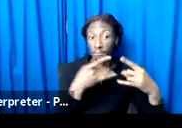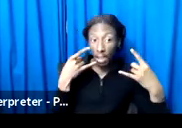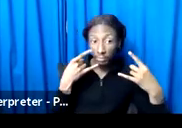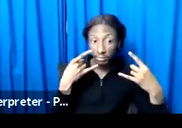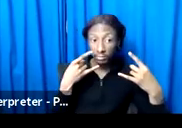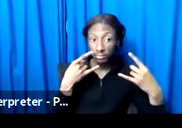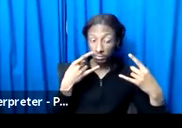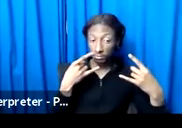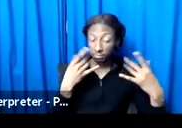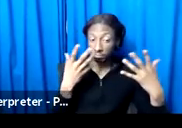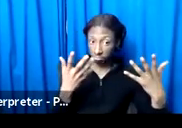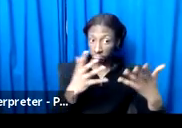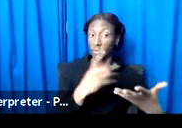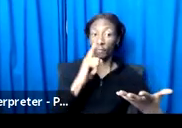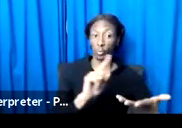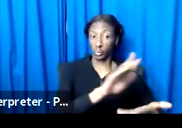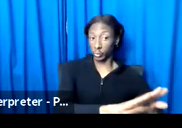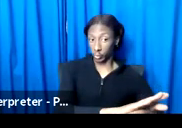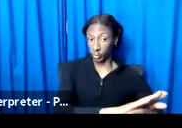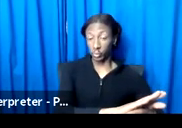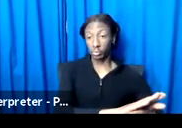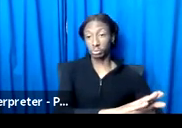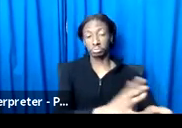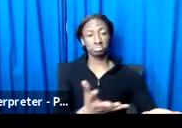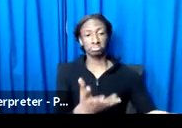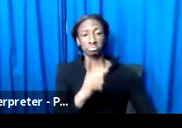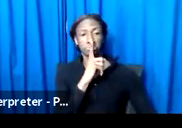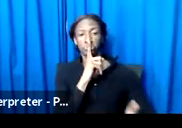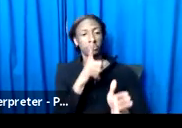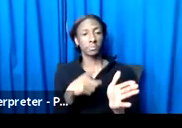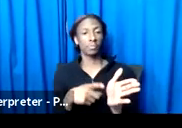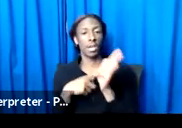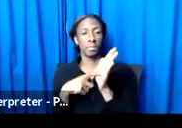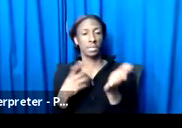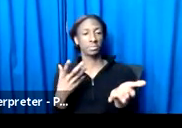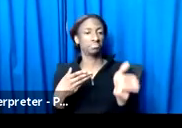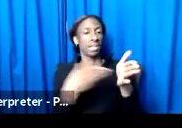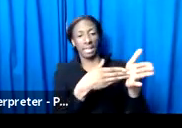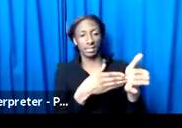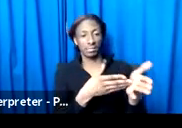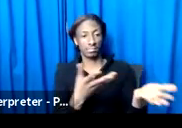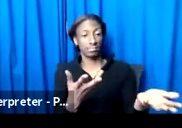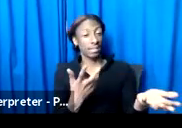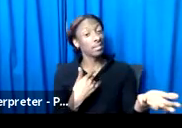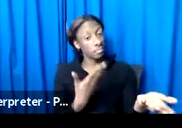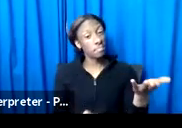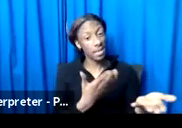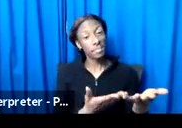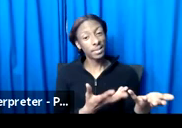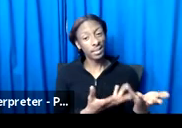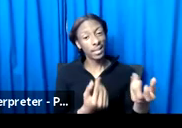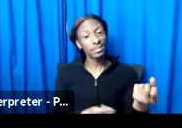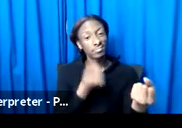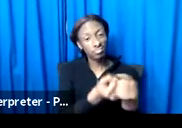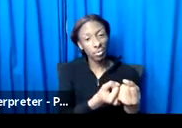in schools, then there's not a recommendation against it. It could lend to be a supportive environment for children